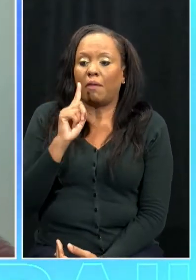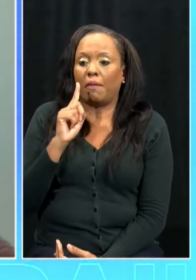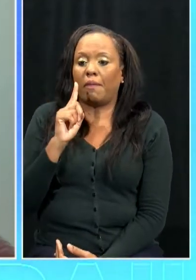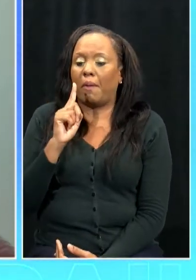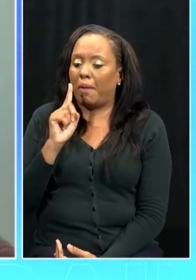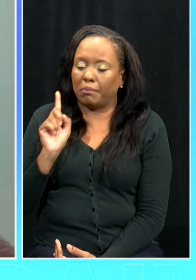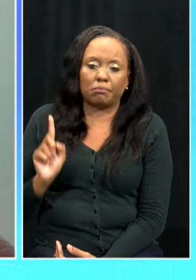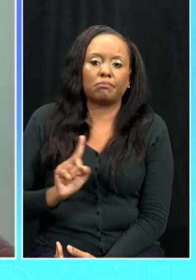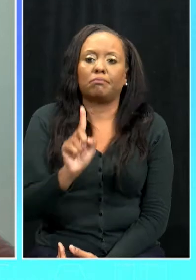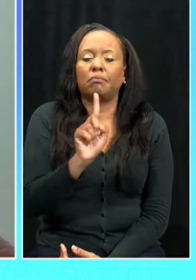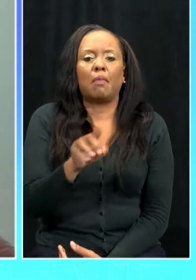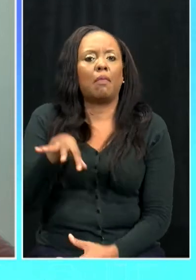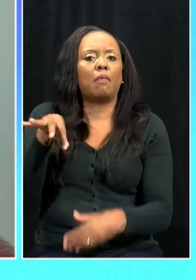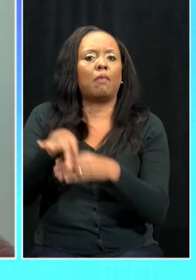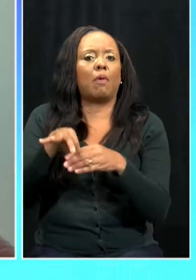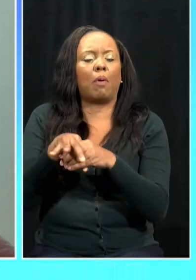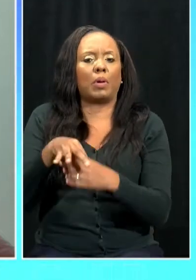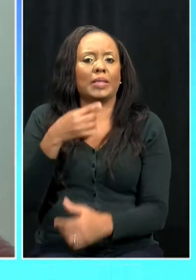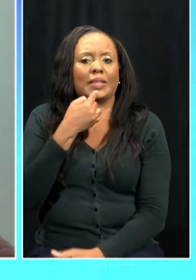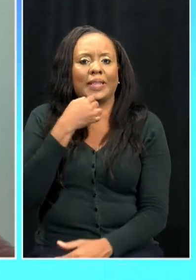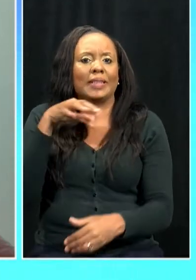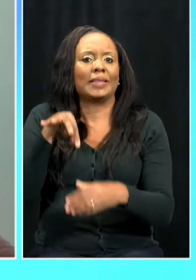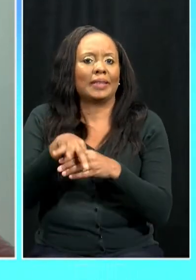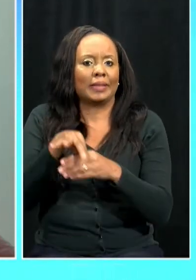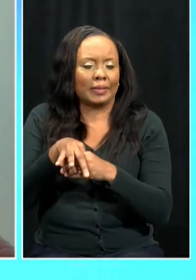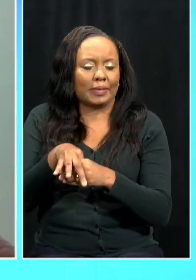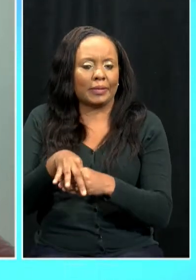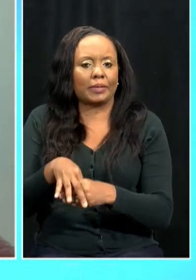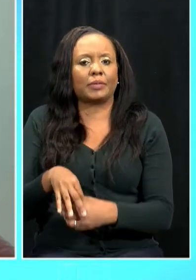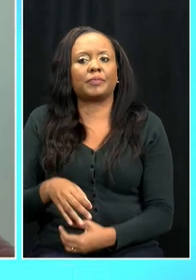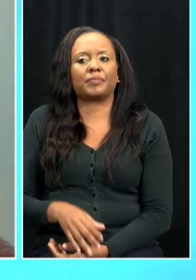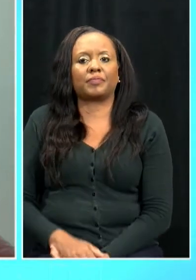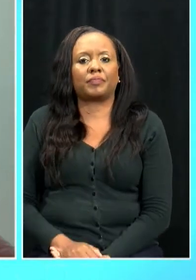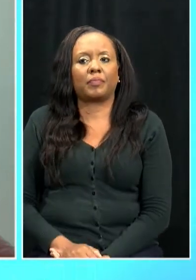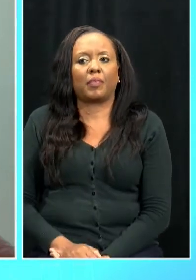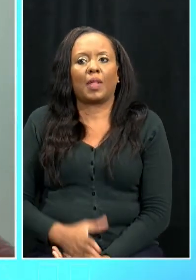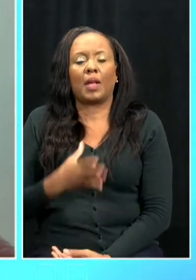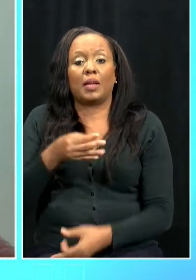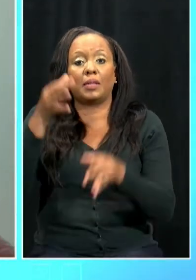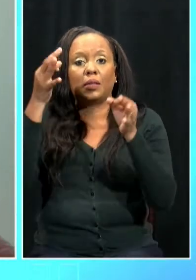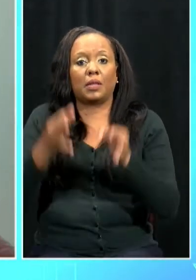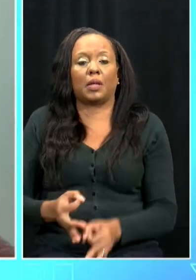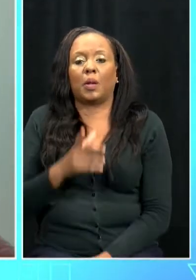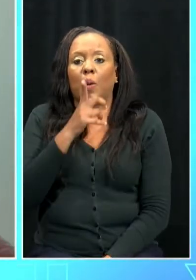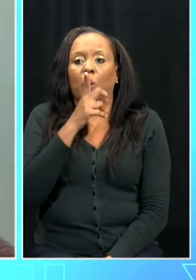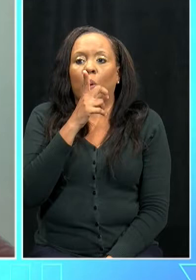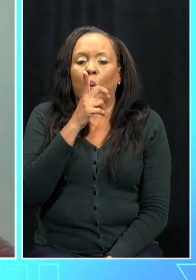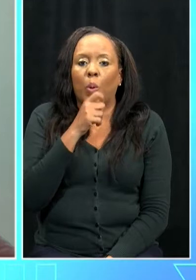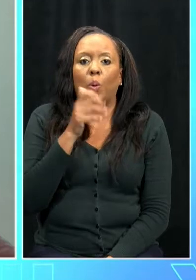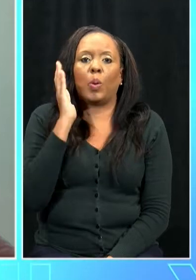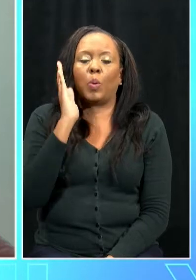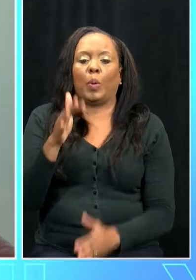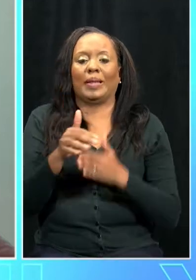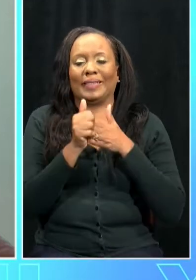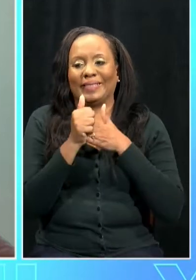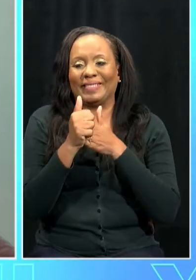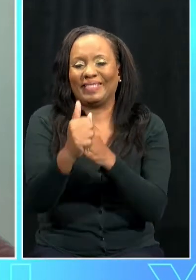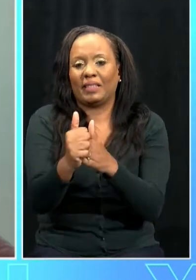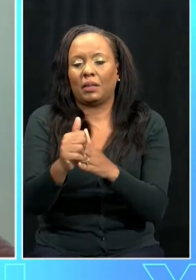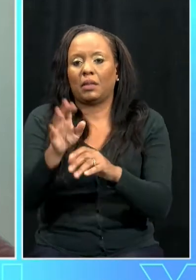election very seriously in terms of determining who is going to take Barbados